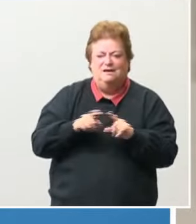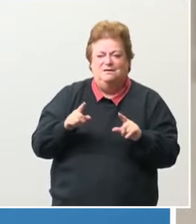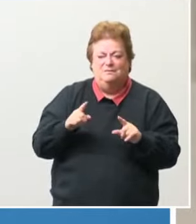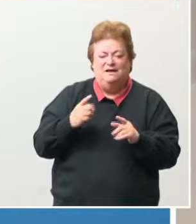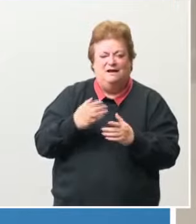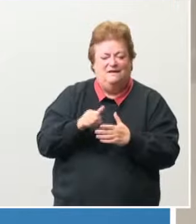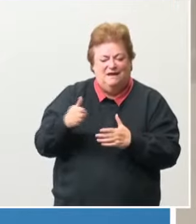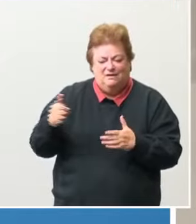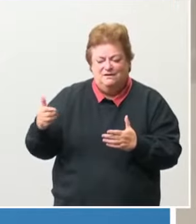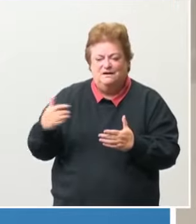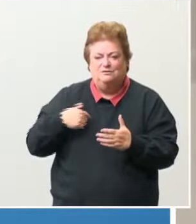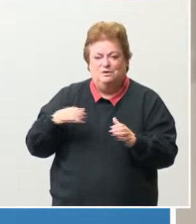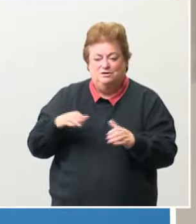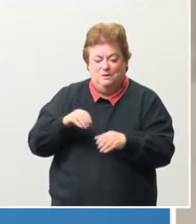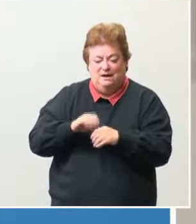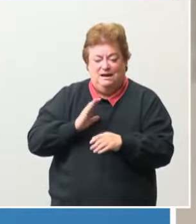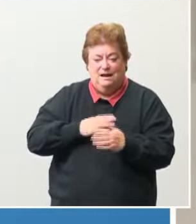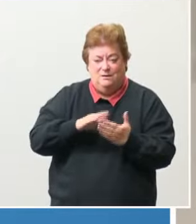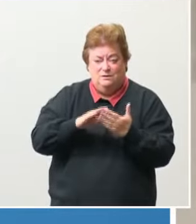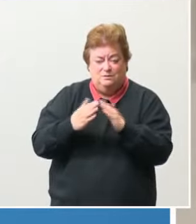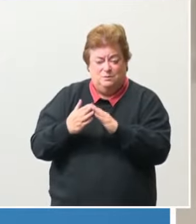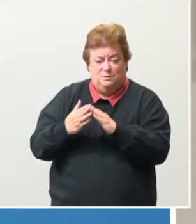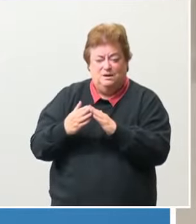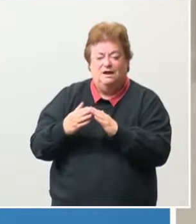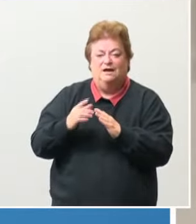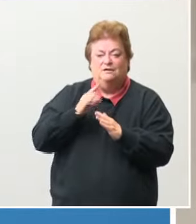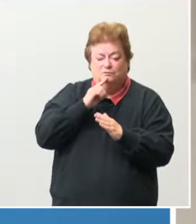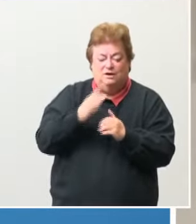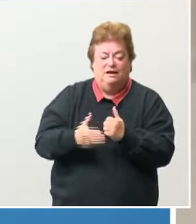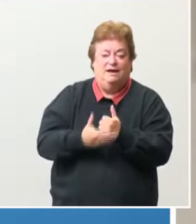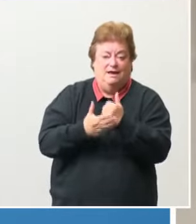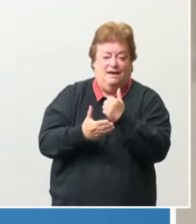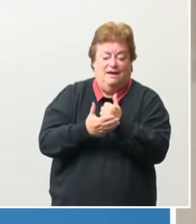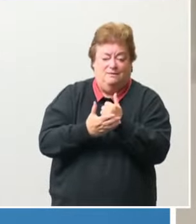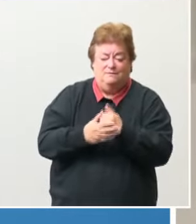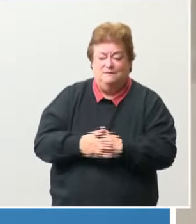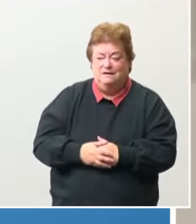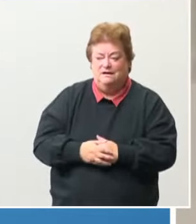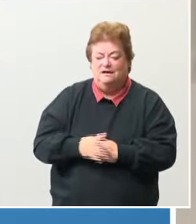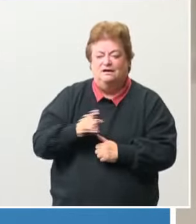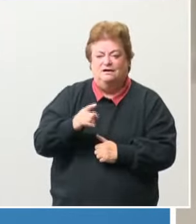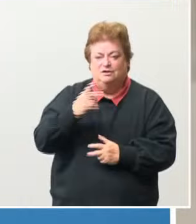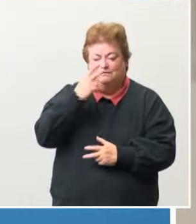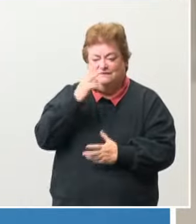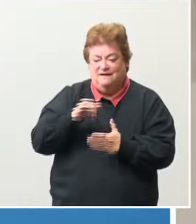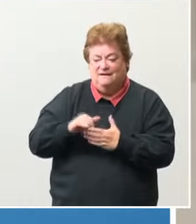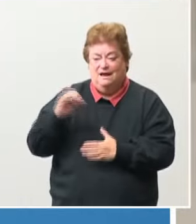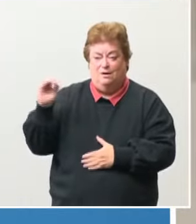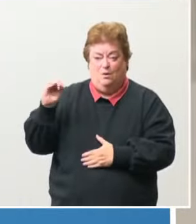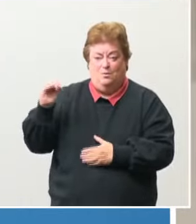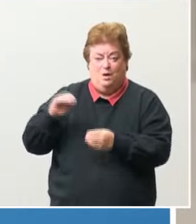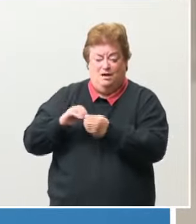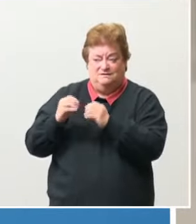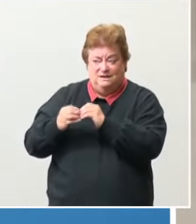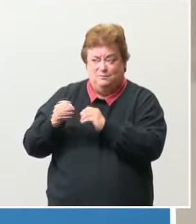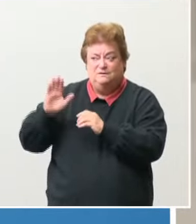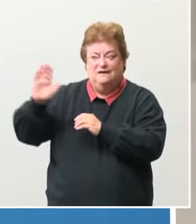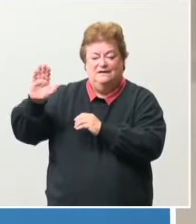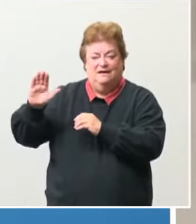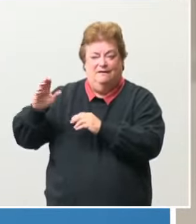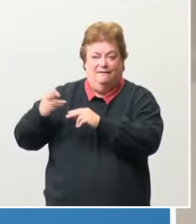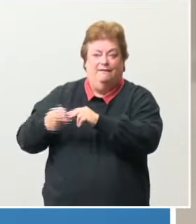we've been doing in our community have really been helpful. You've probably seen that Omaha's numbers are